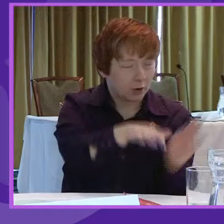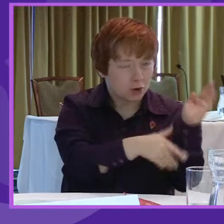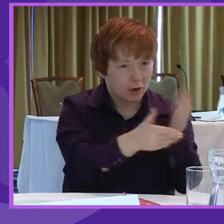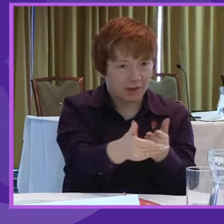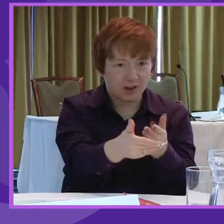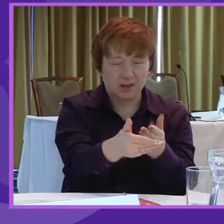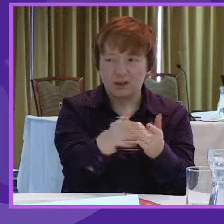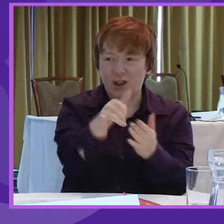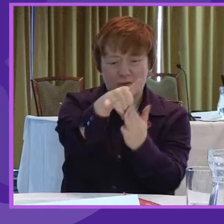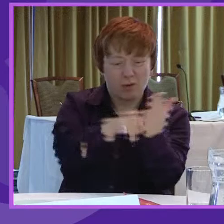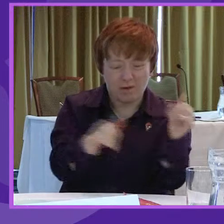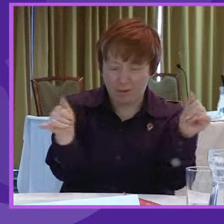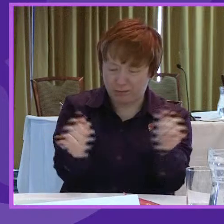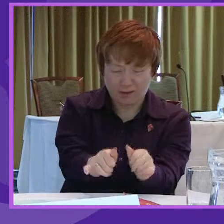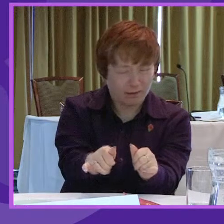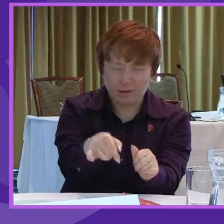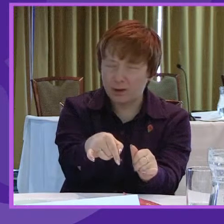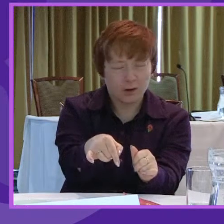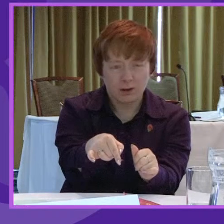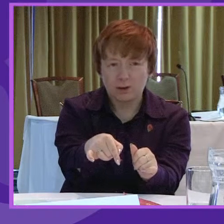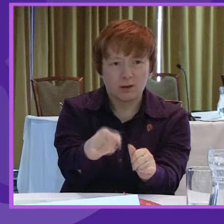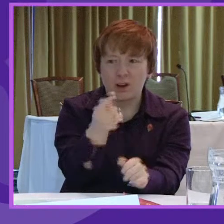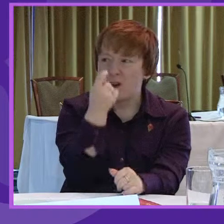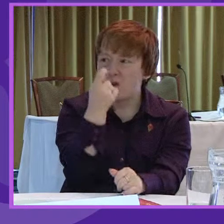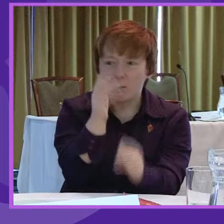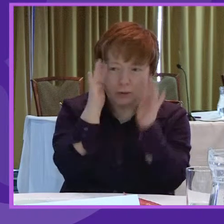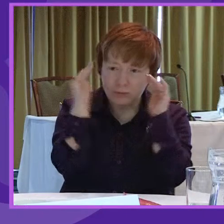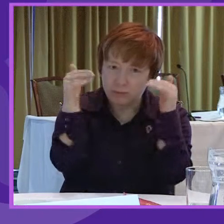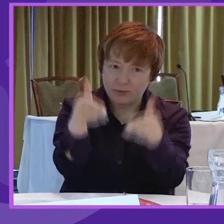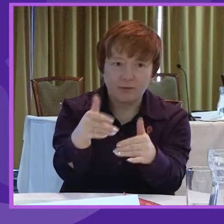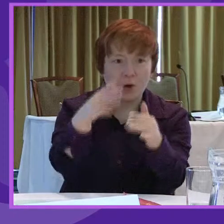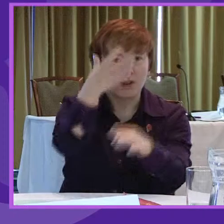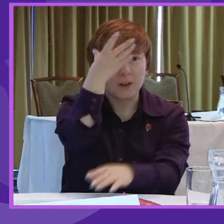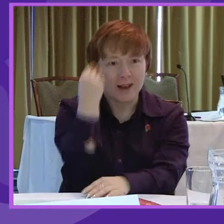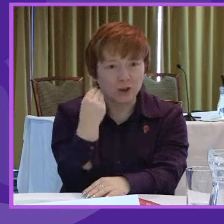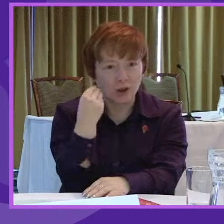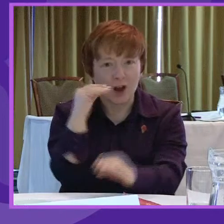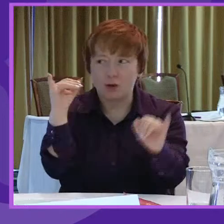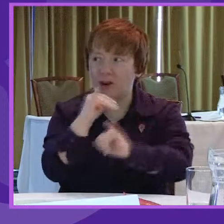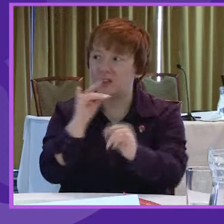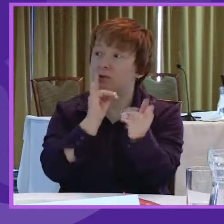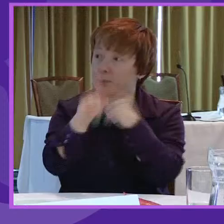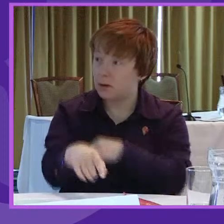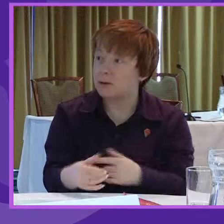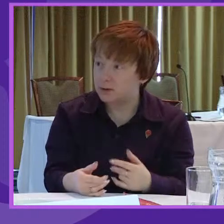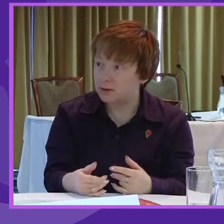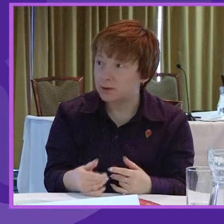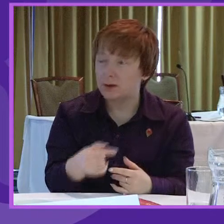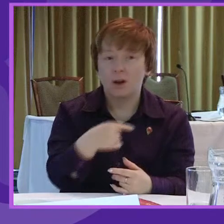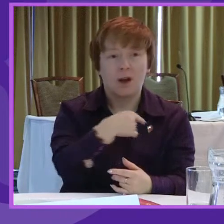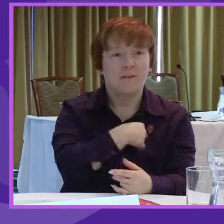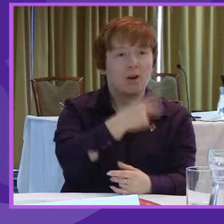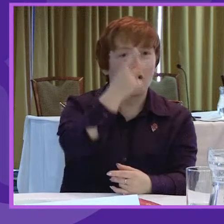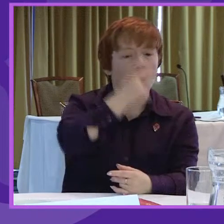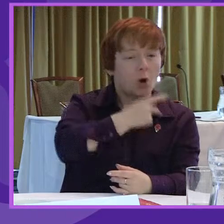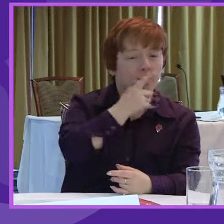brief mention, really, within the report, and there's quite a lack of attention to dementia and crisis responses. And we know for older people, crisis